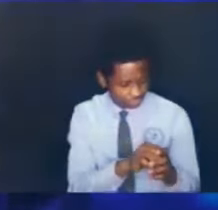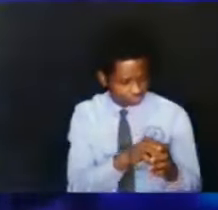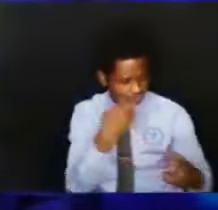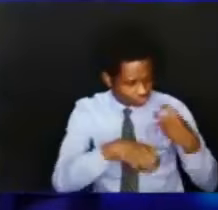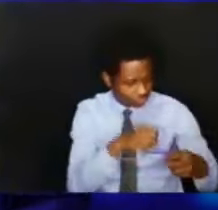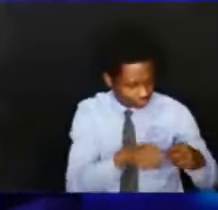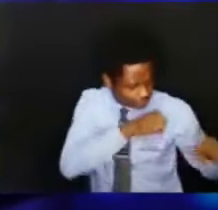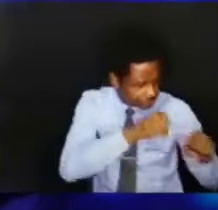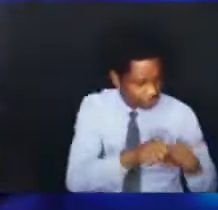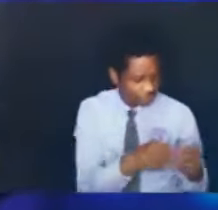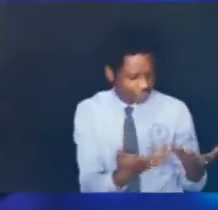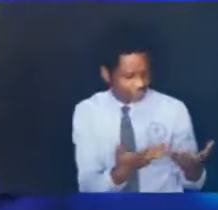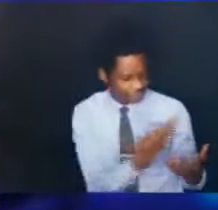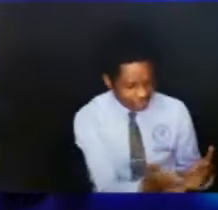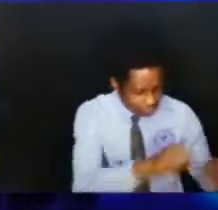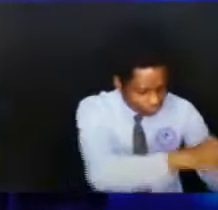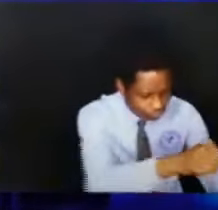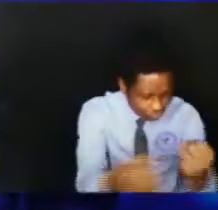wrong awesome